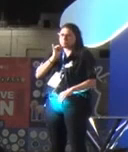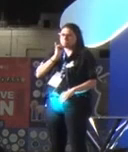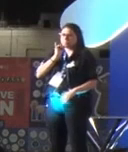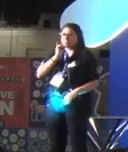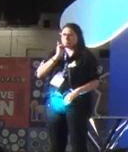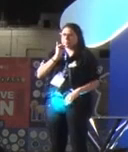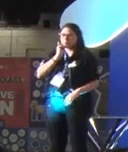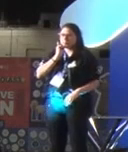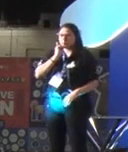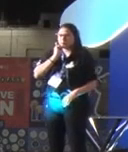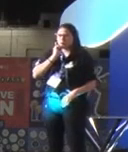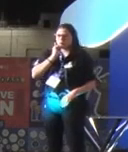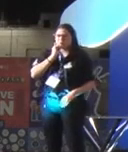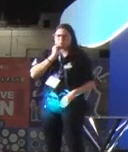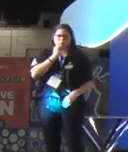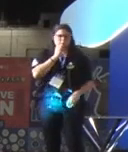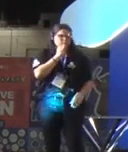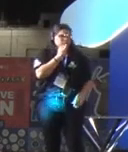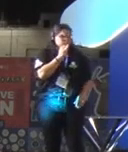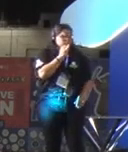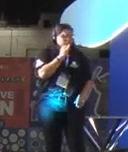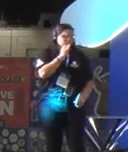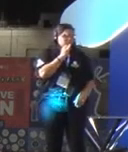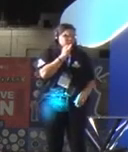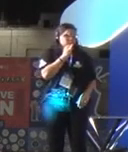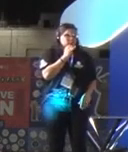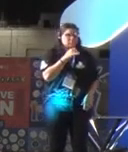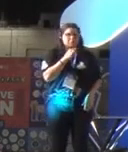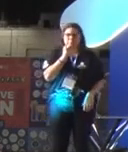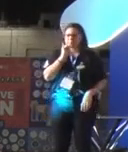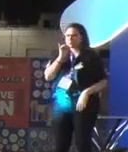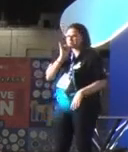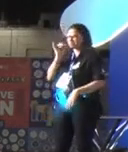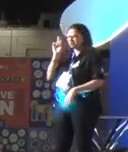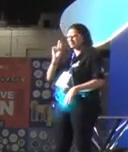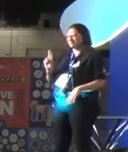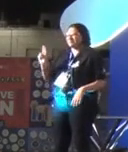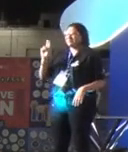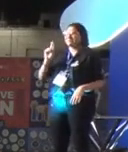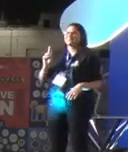storytelling is used for a dark purpose.